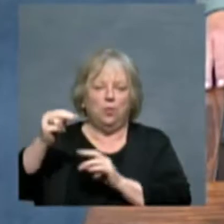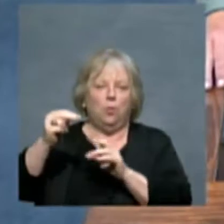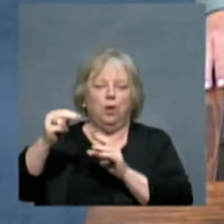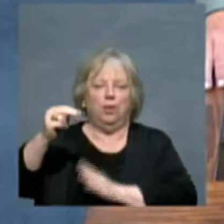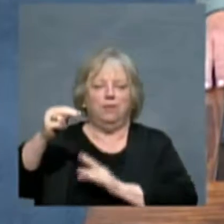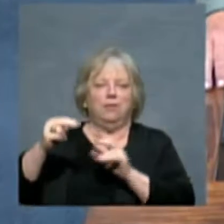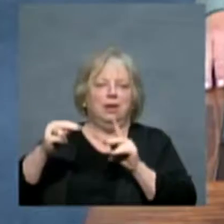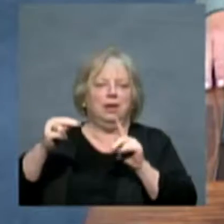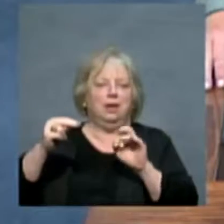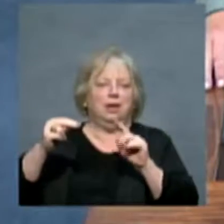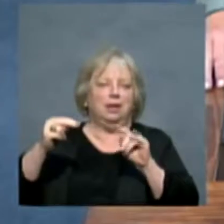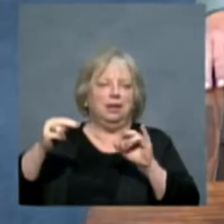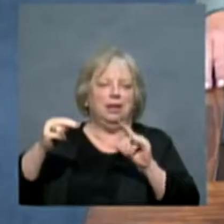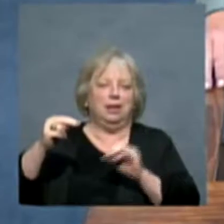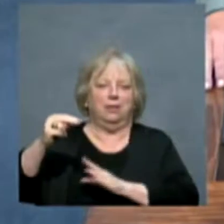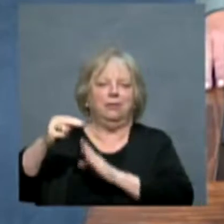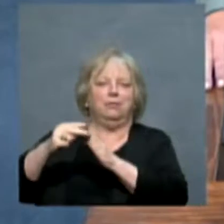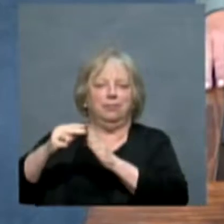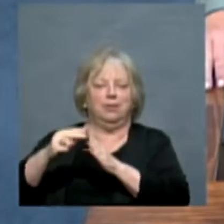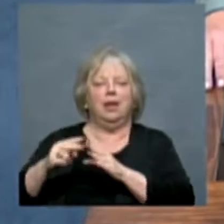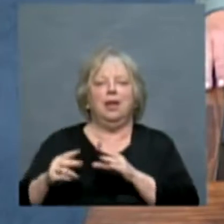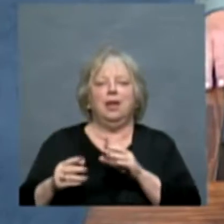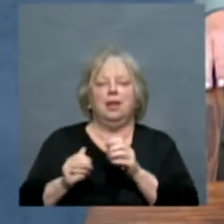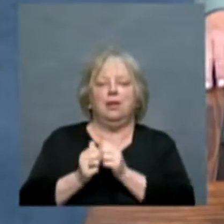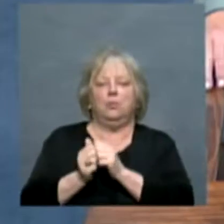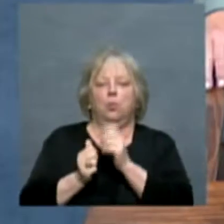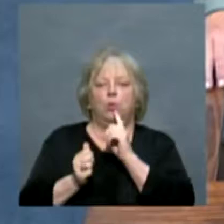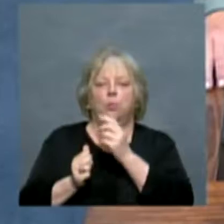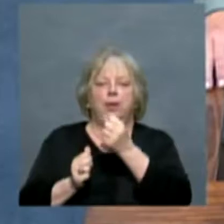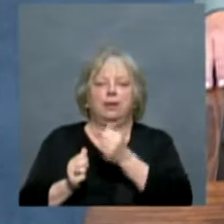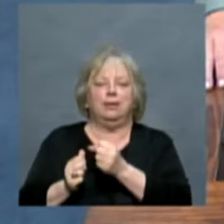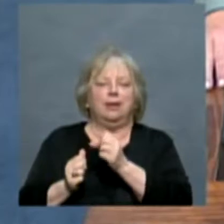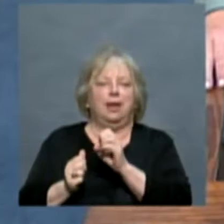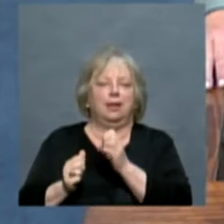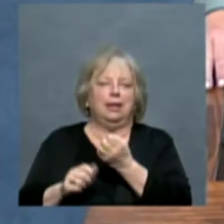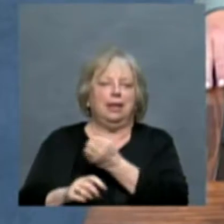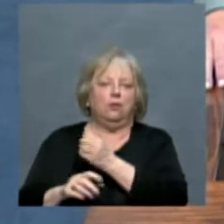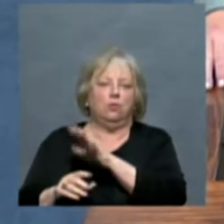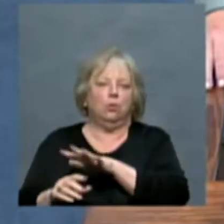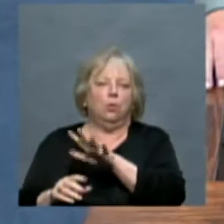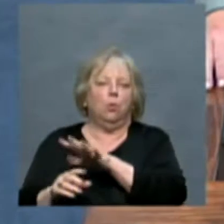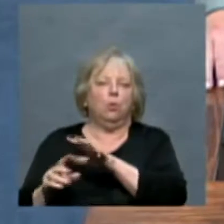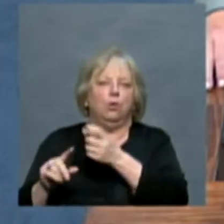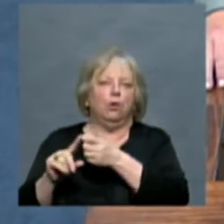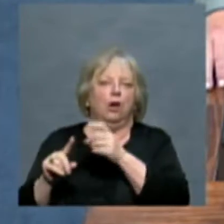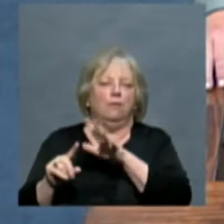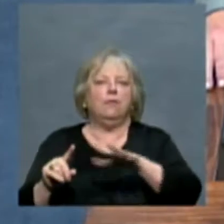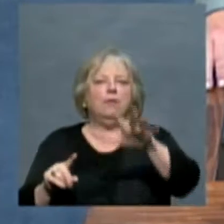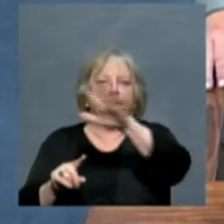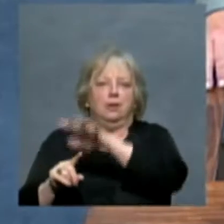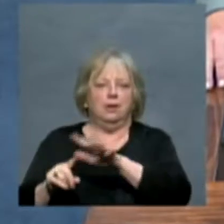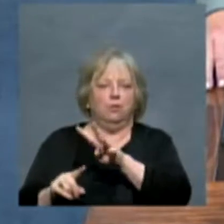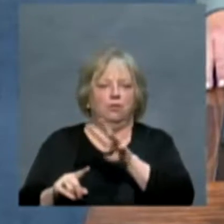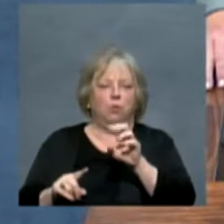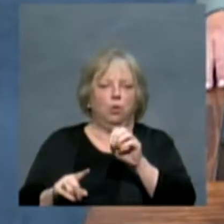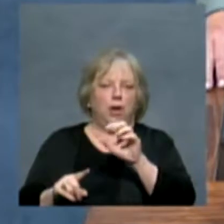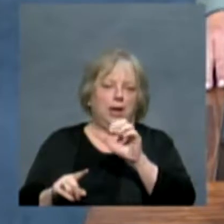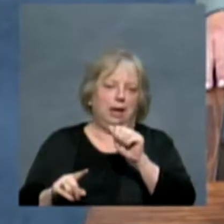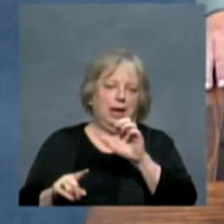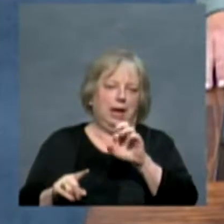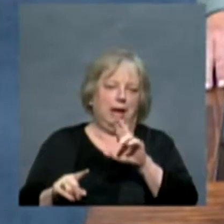Catillus Road. The sports field will occupy the southeastern quarter or so of the 40-acre tract located east of the